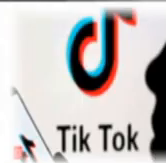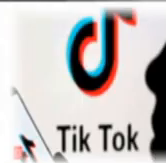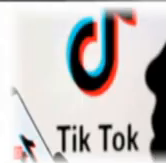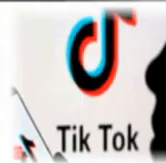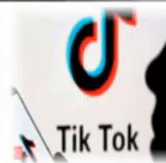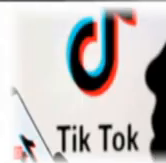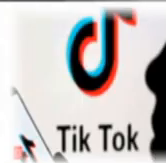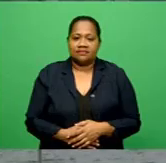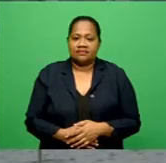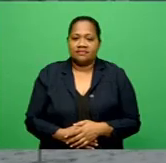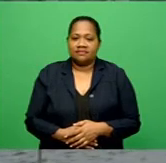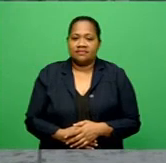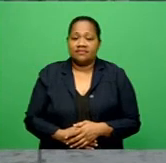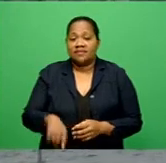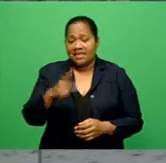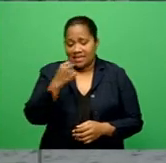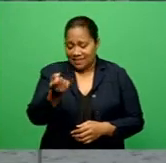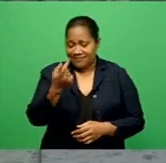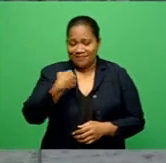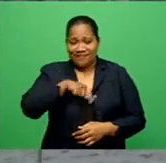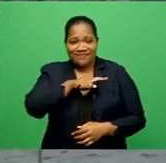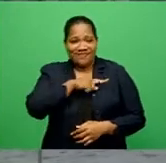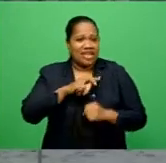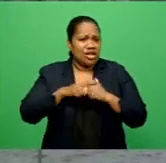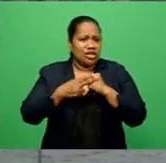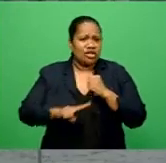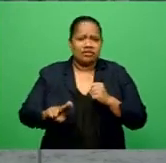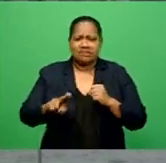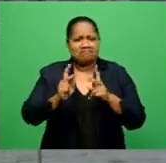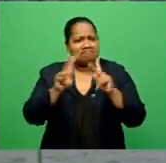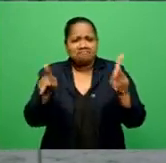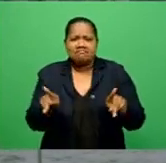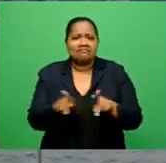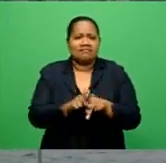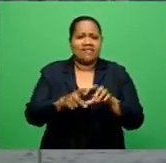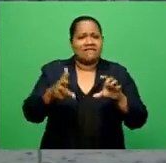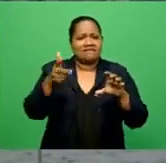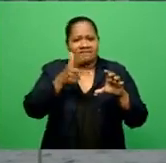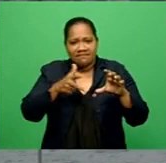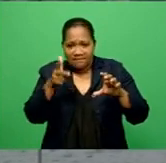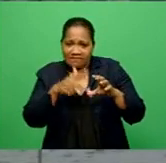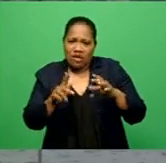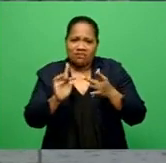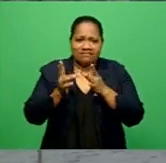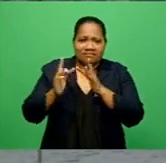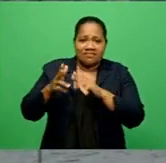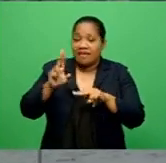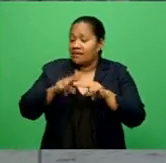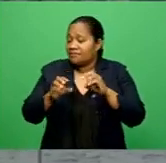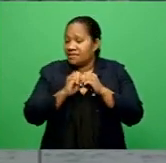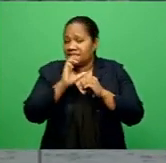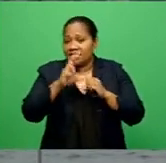to answer. You can send us newsworthy pictures and videos on email